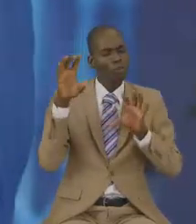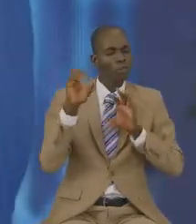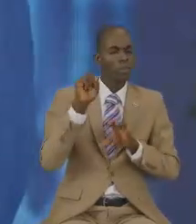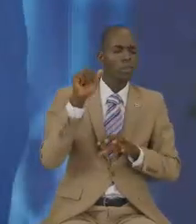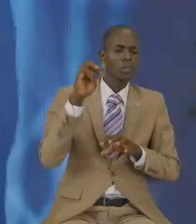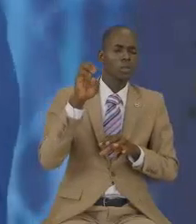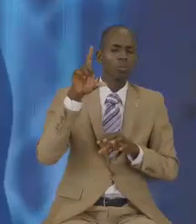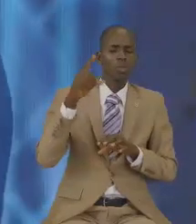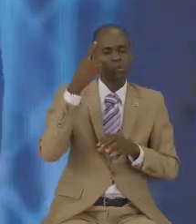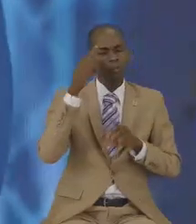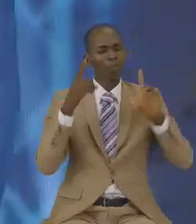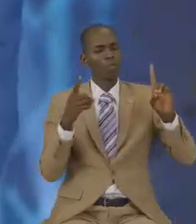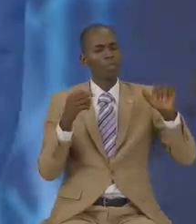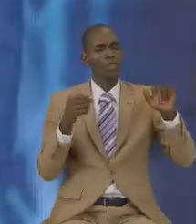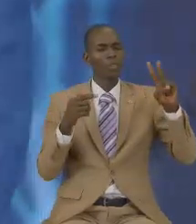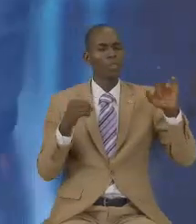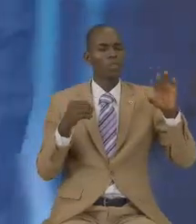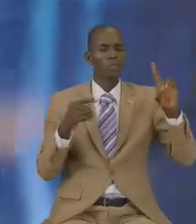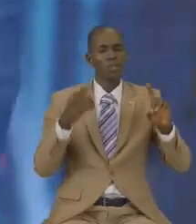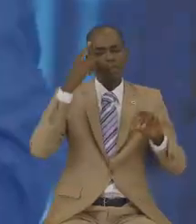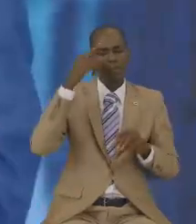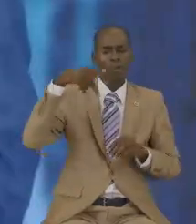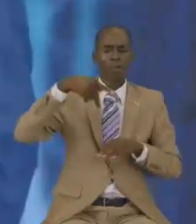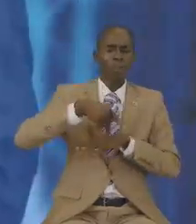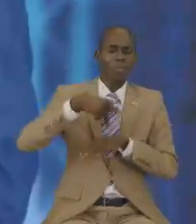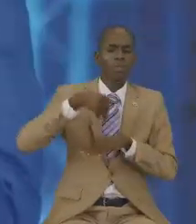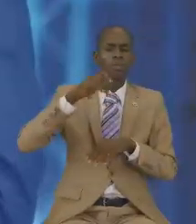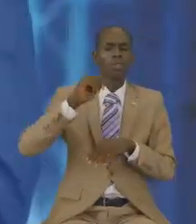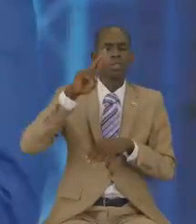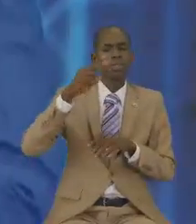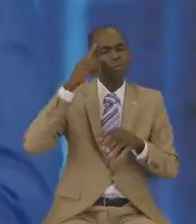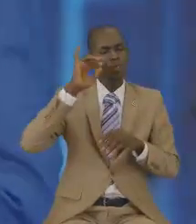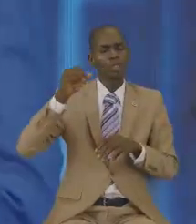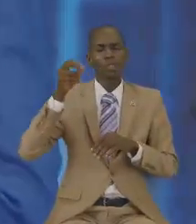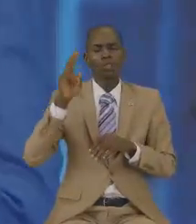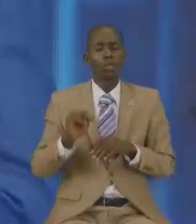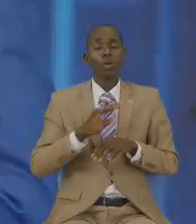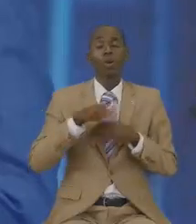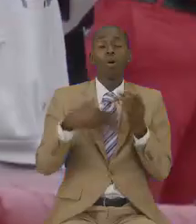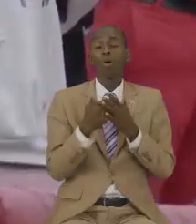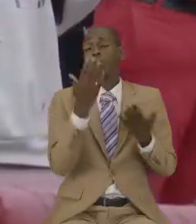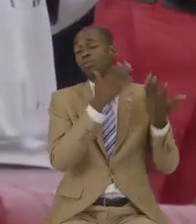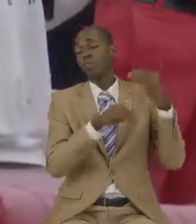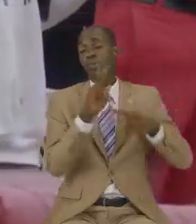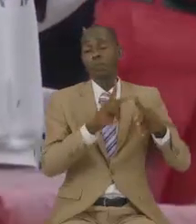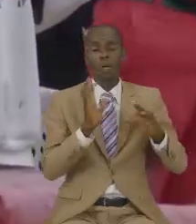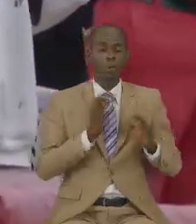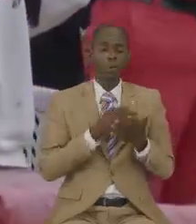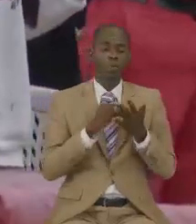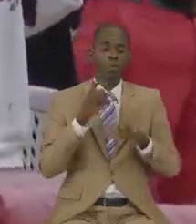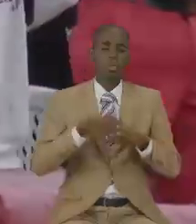achieved it for David, as we achieved it for Peter, Paul, John, all those people, our time has now come. Let there